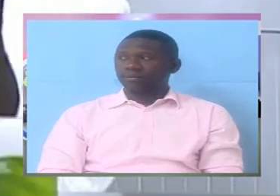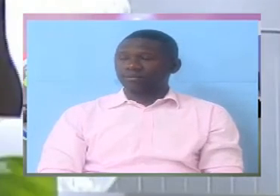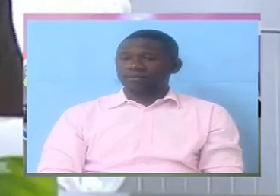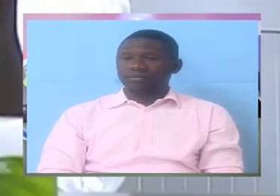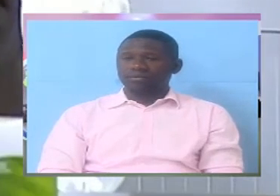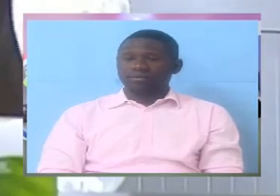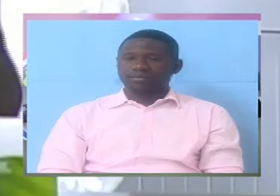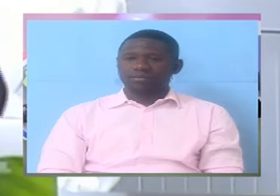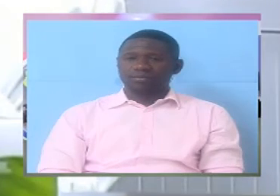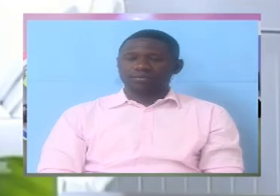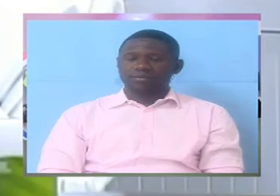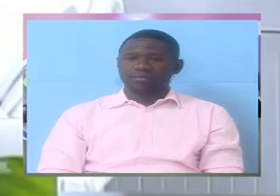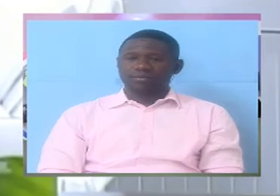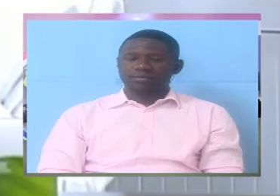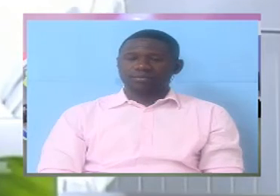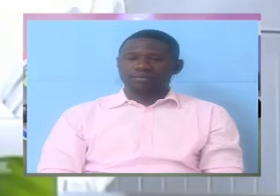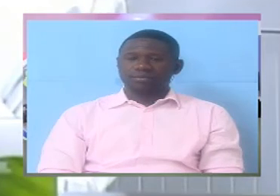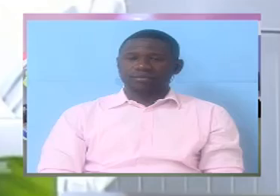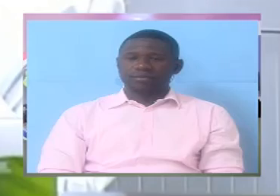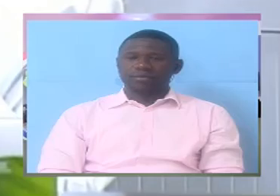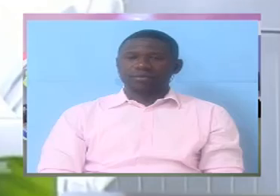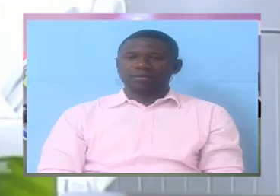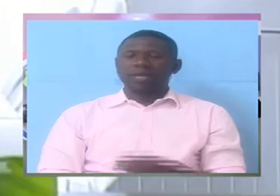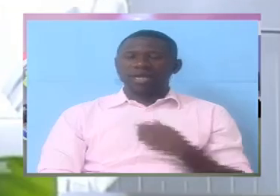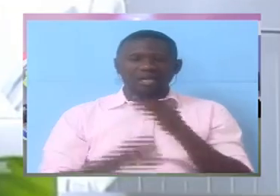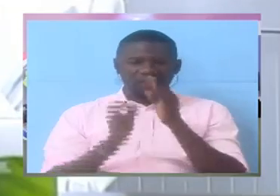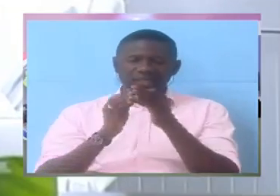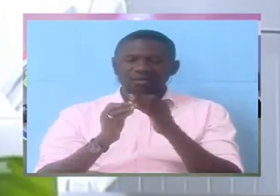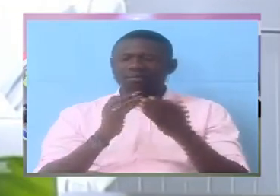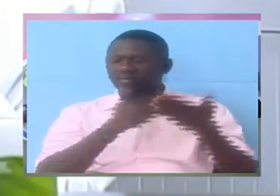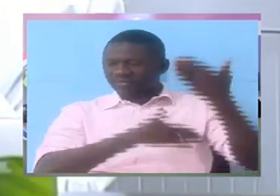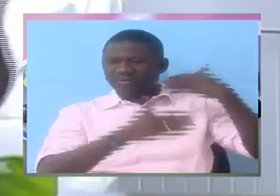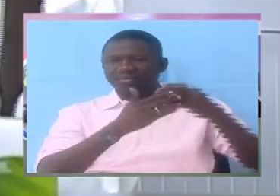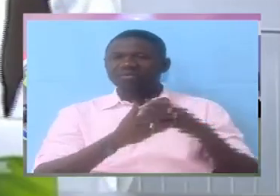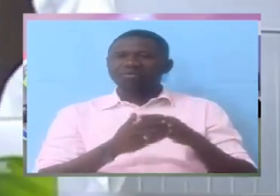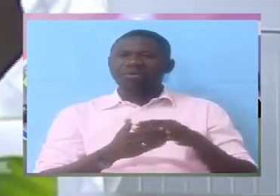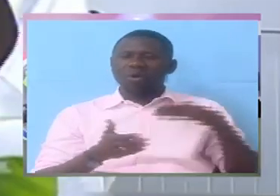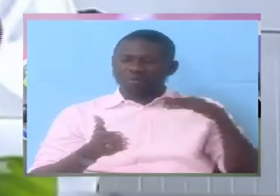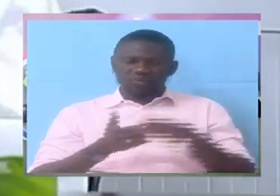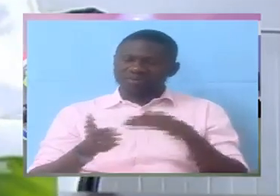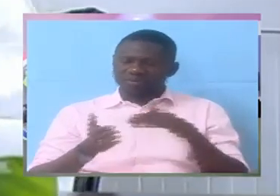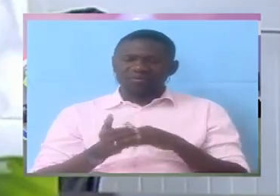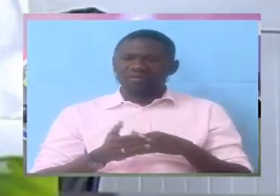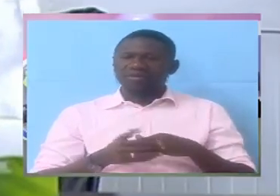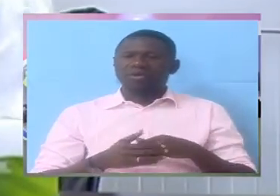I said this previously, you were putting pressure, questioning. No, I mean,